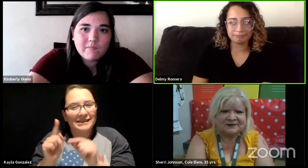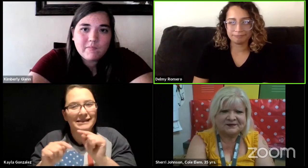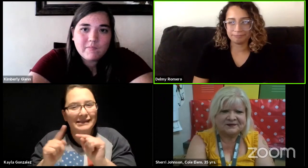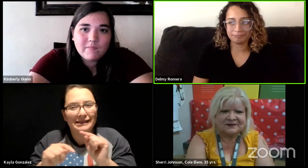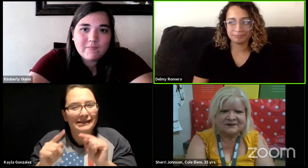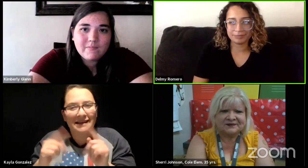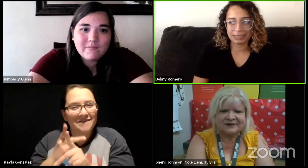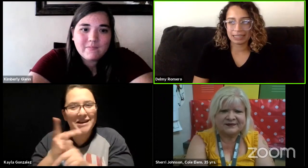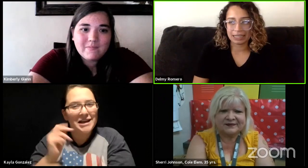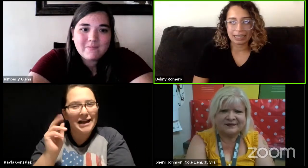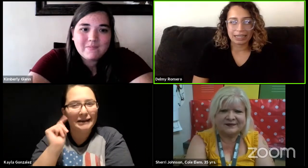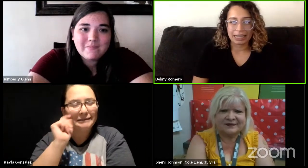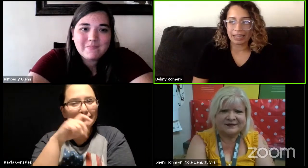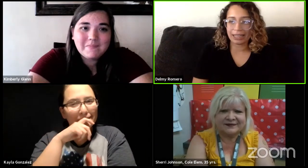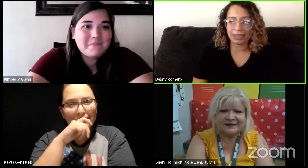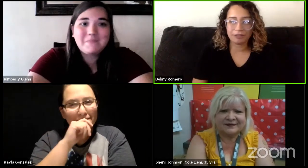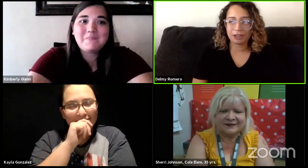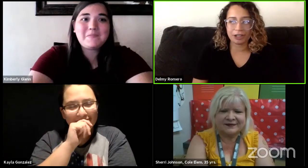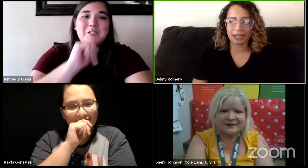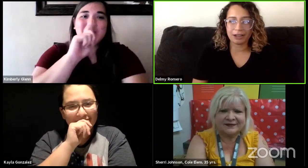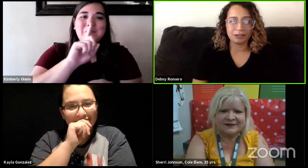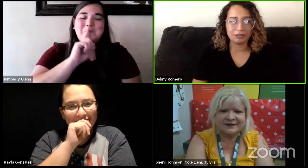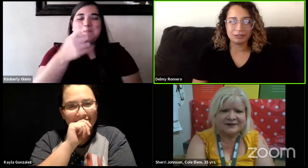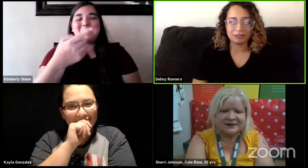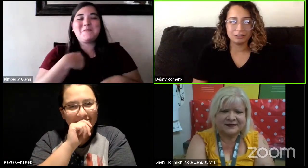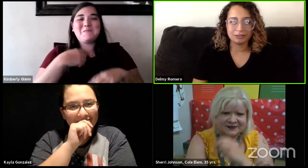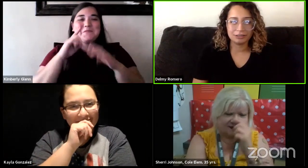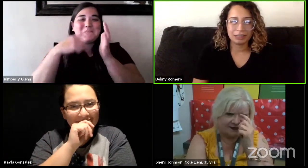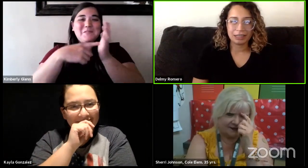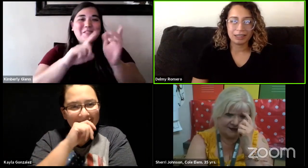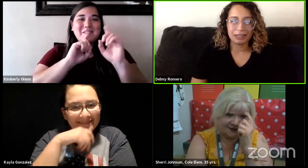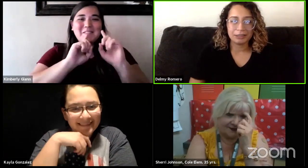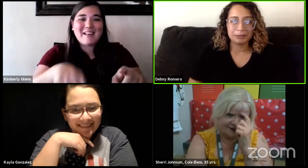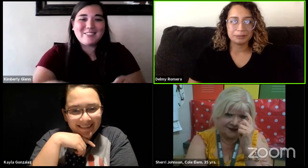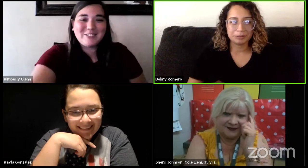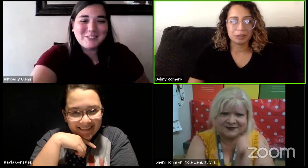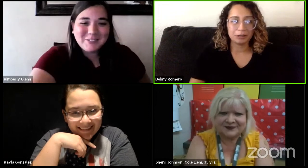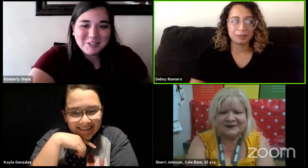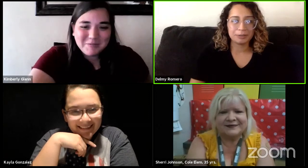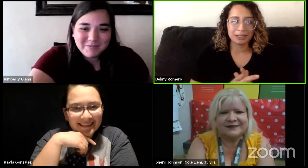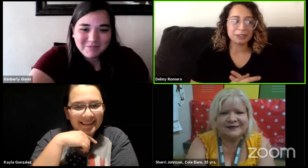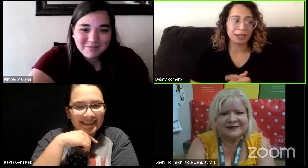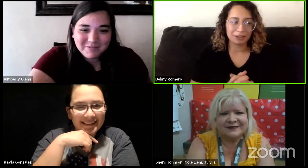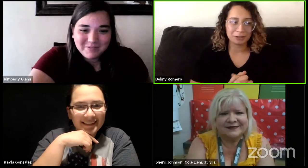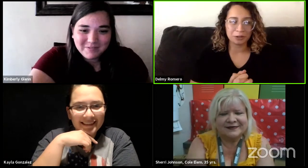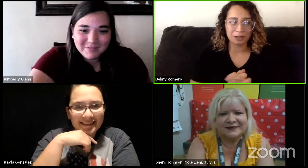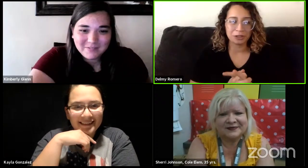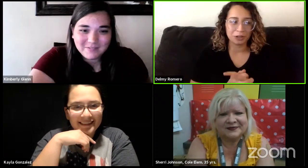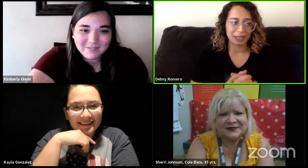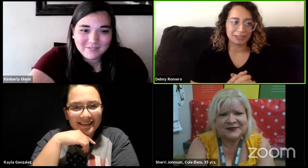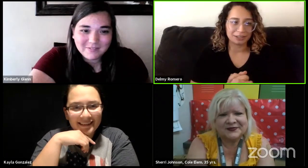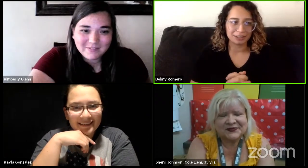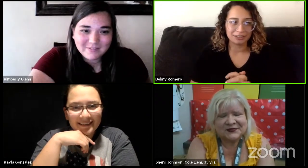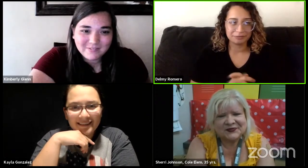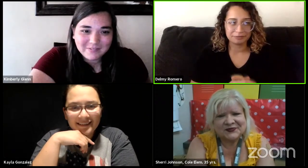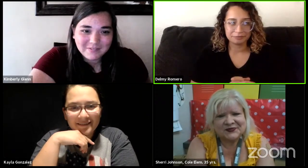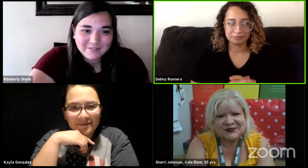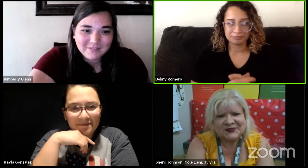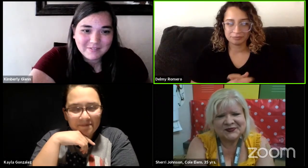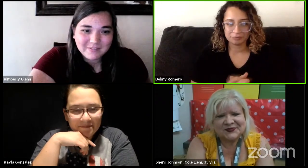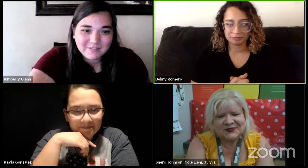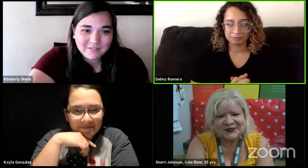Okay, the same. I can't figure it out. So Kim's saying it's okay. I'll show you the answer.